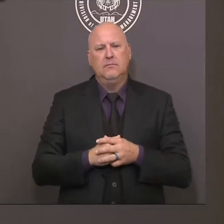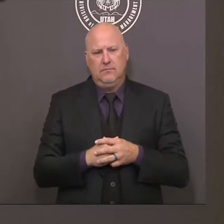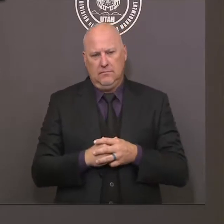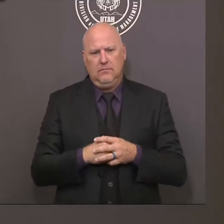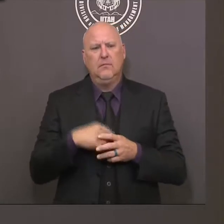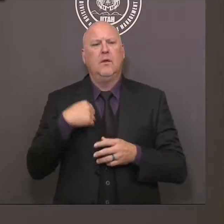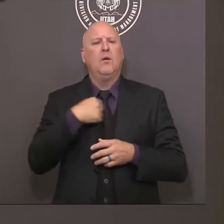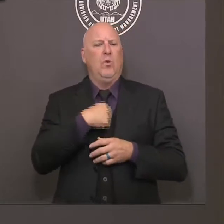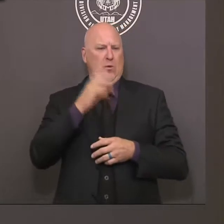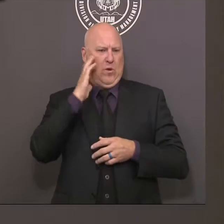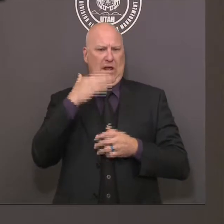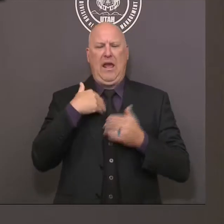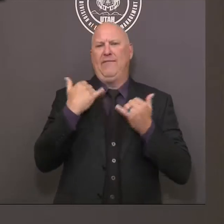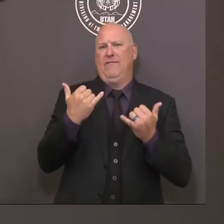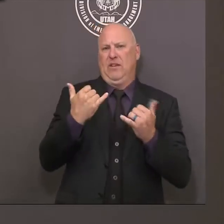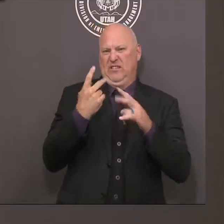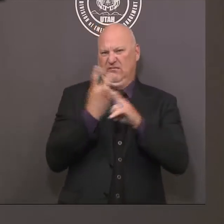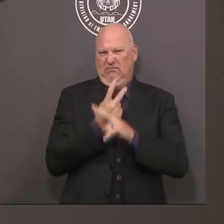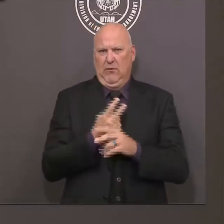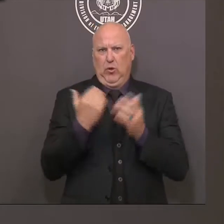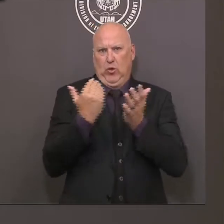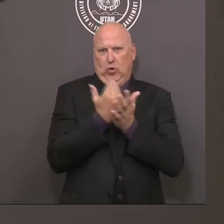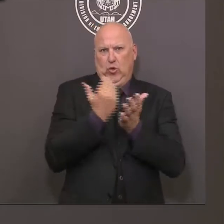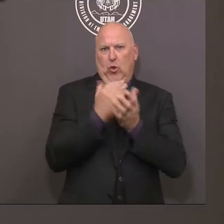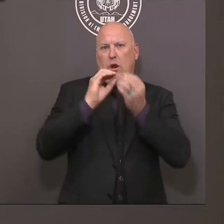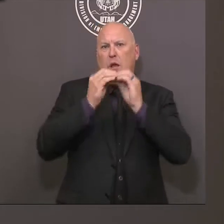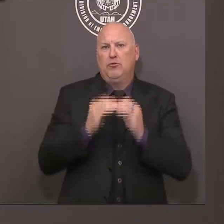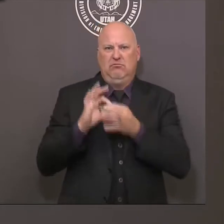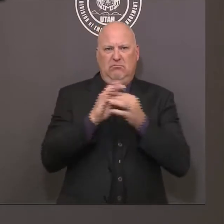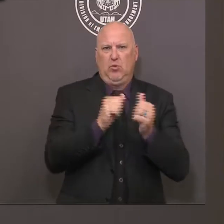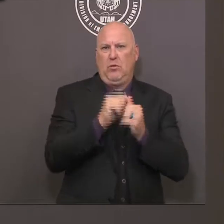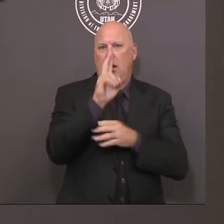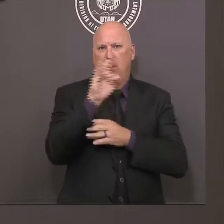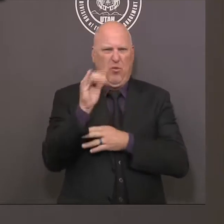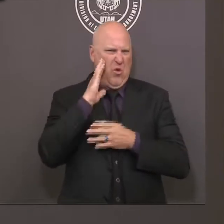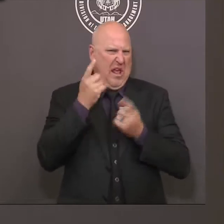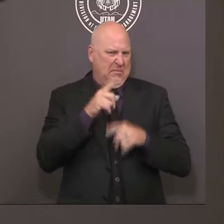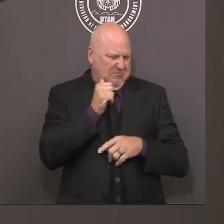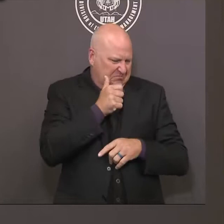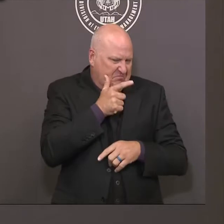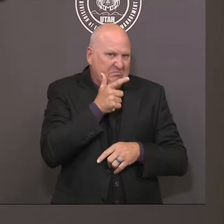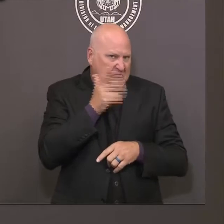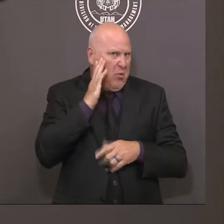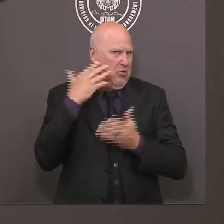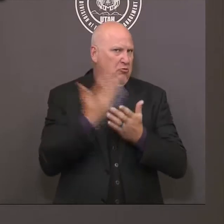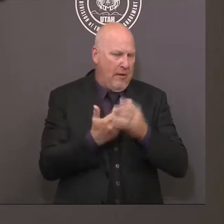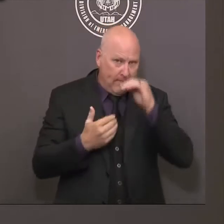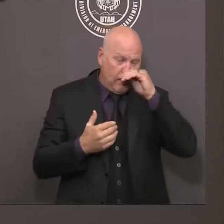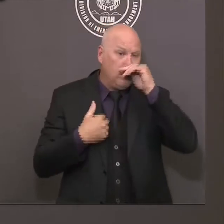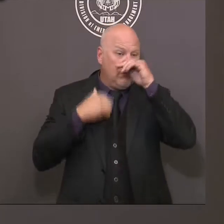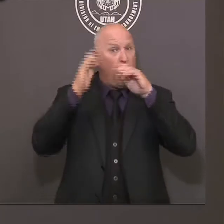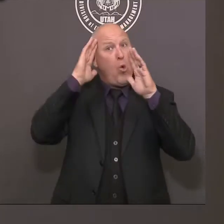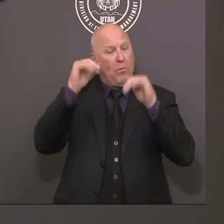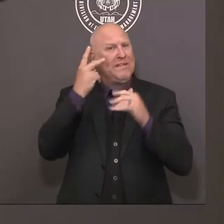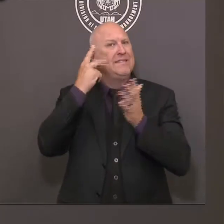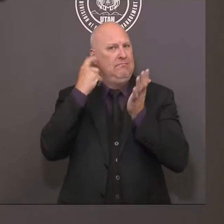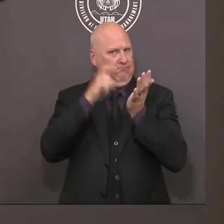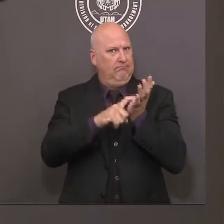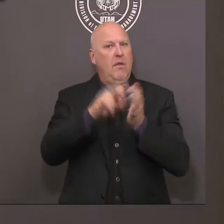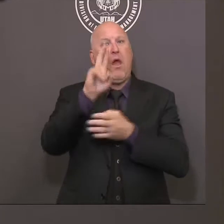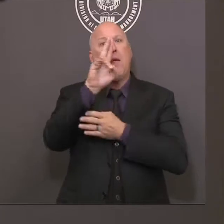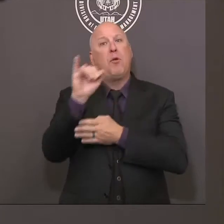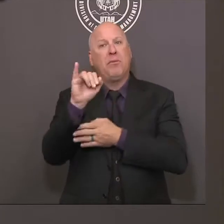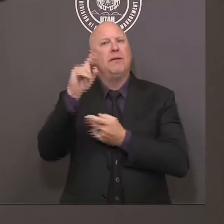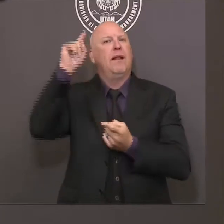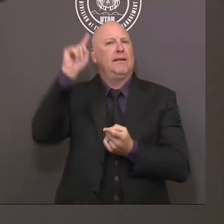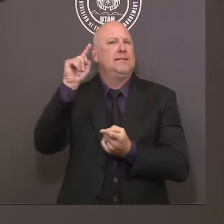the 9.7% unemployment rate to some lower number. I think, again, as we try to predict the future,